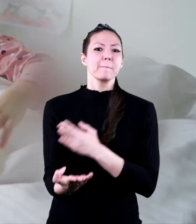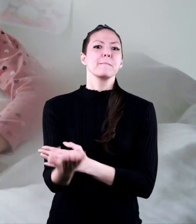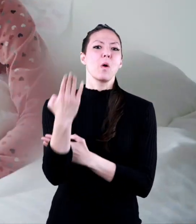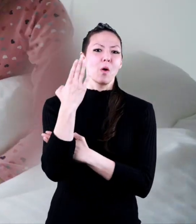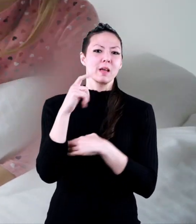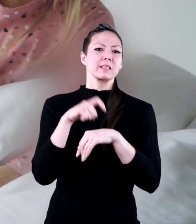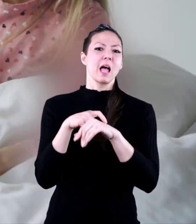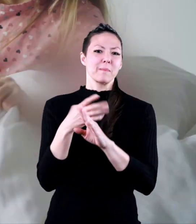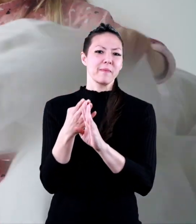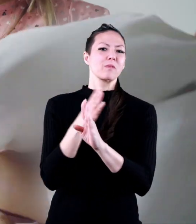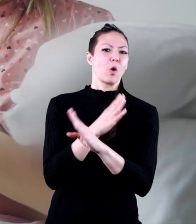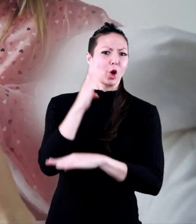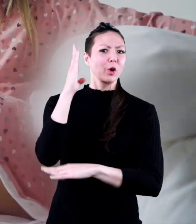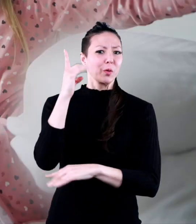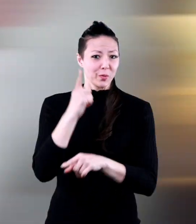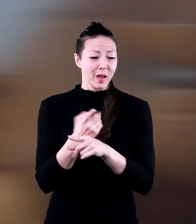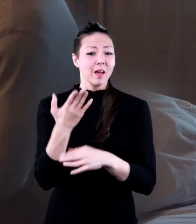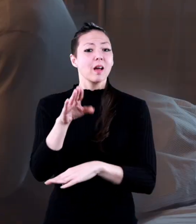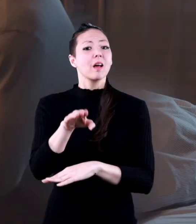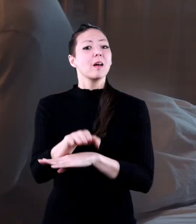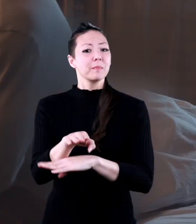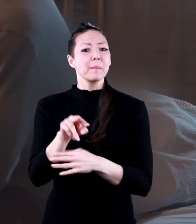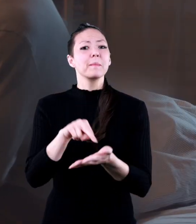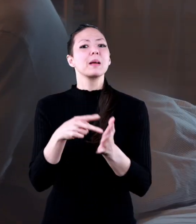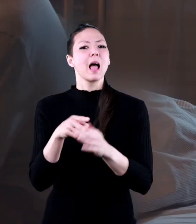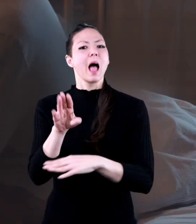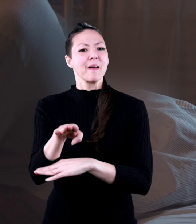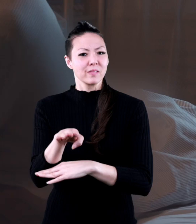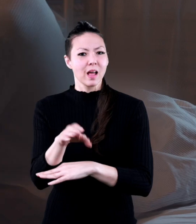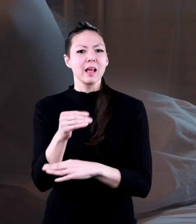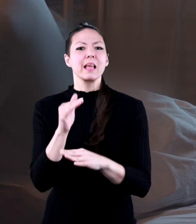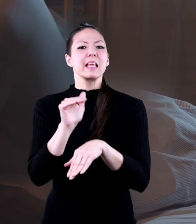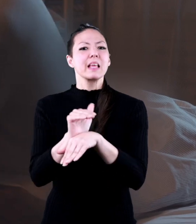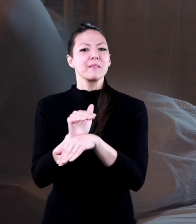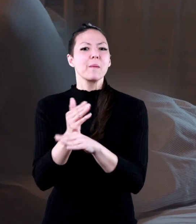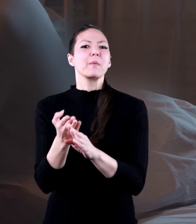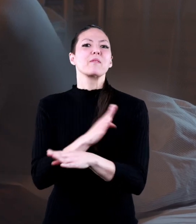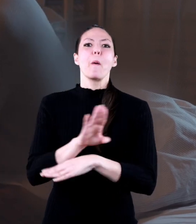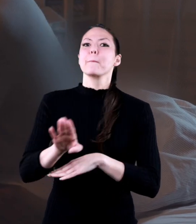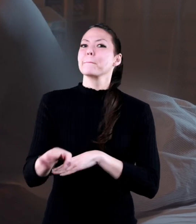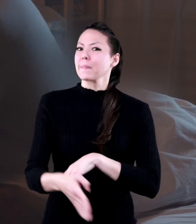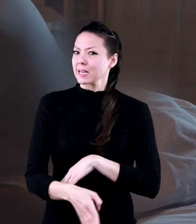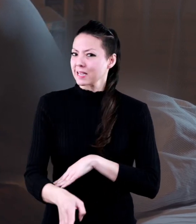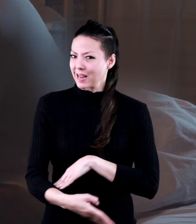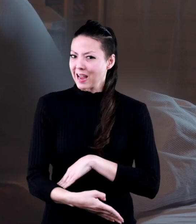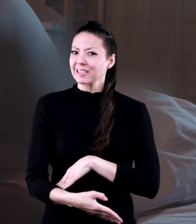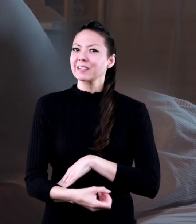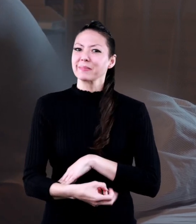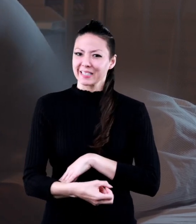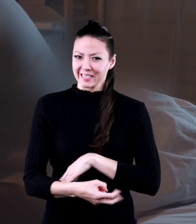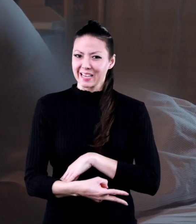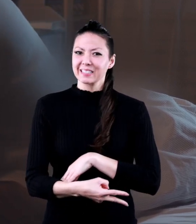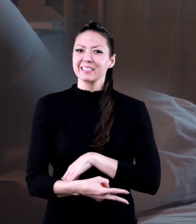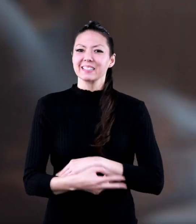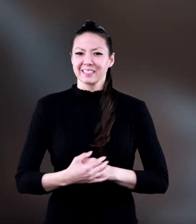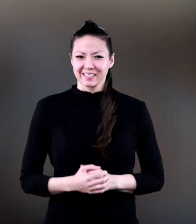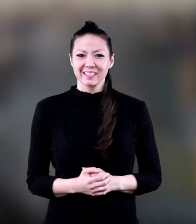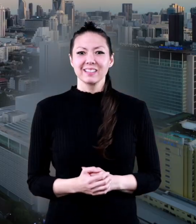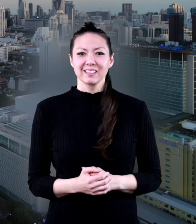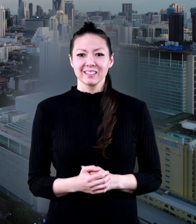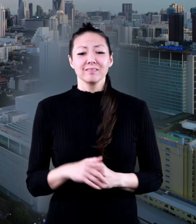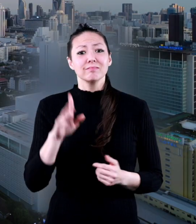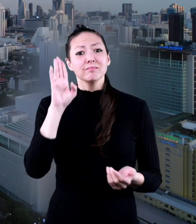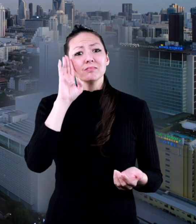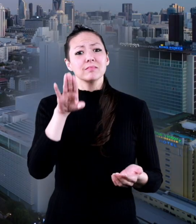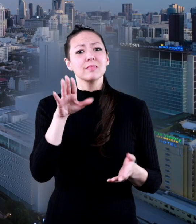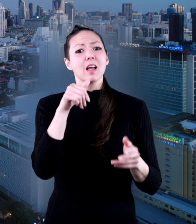means morning time before noon, and PM means afternoon and evening time before midnight.